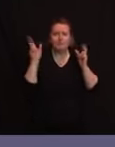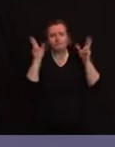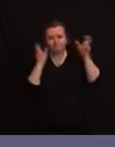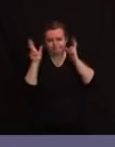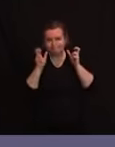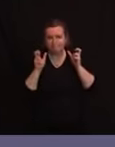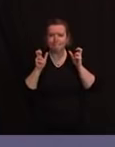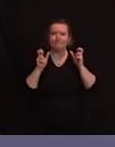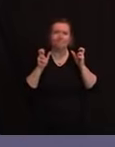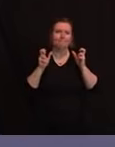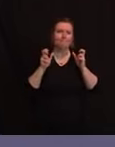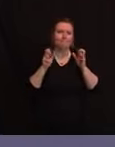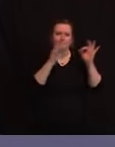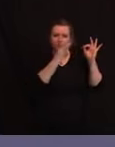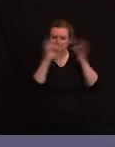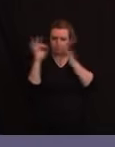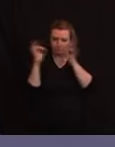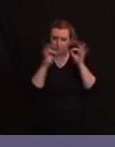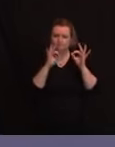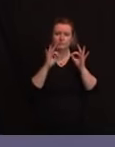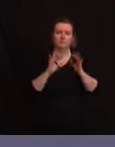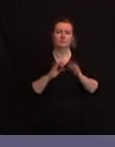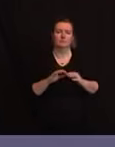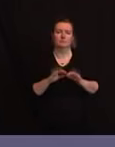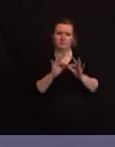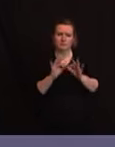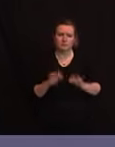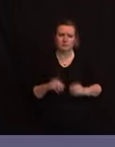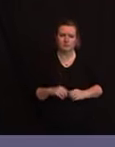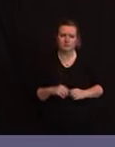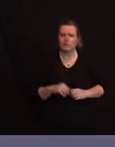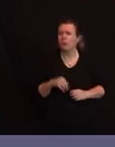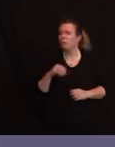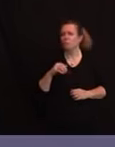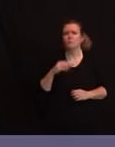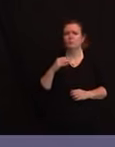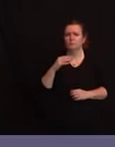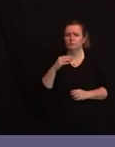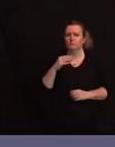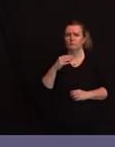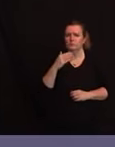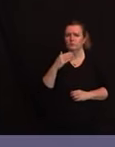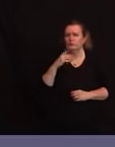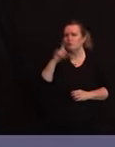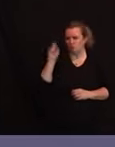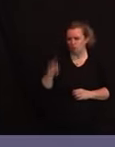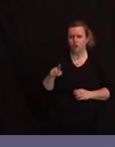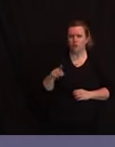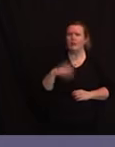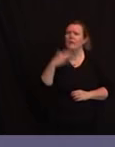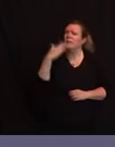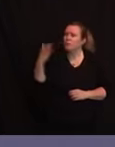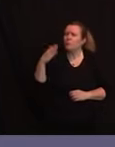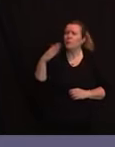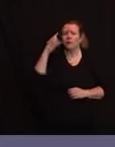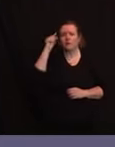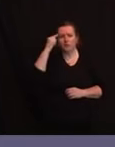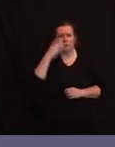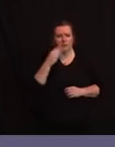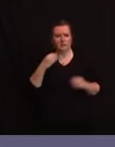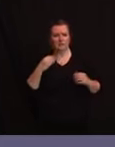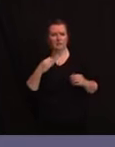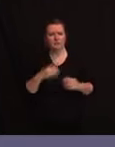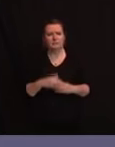sec. Hi there, Governor and Commissioner. Thanks. So on testing, we're seeing about the same number